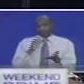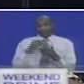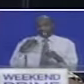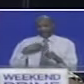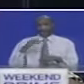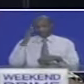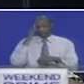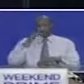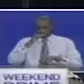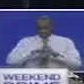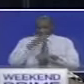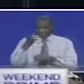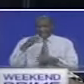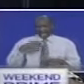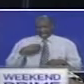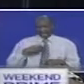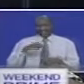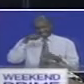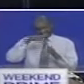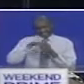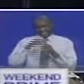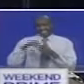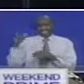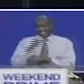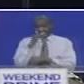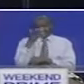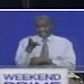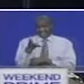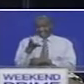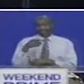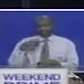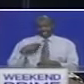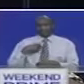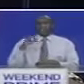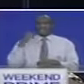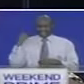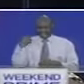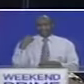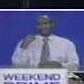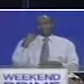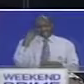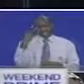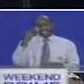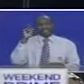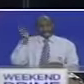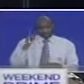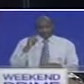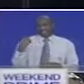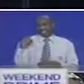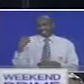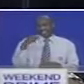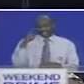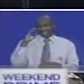school located at the heart of Isili beat all odds to grab the third position in Nairobi County in the recently